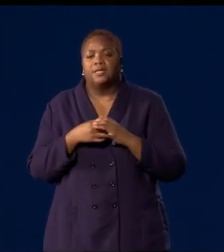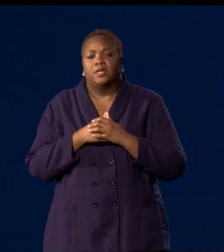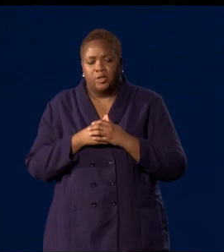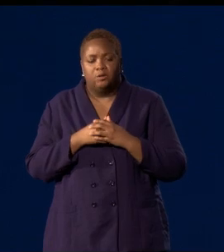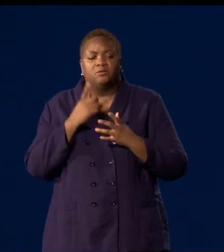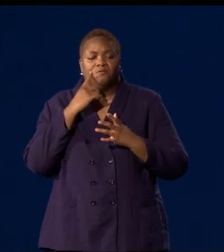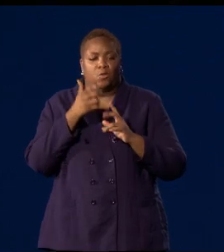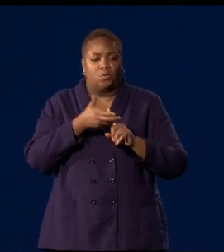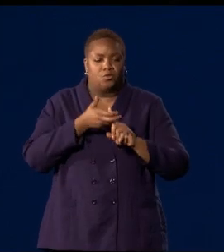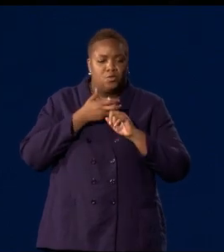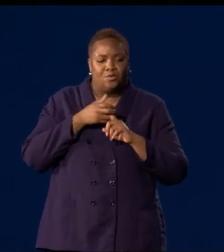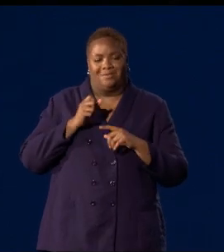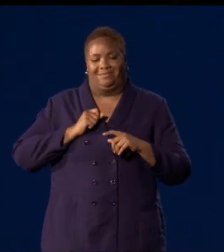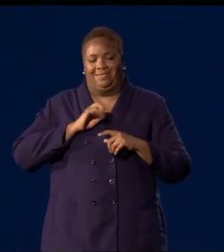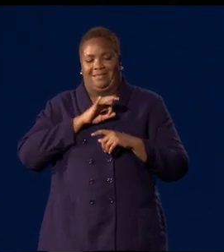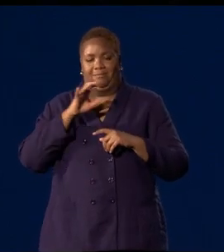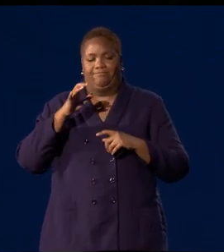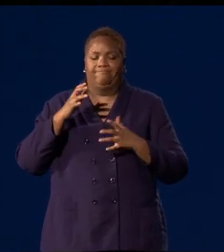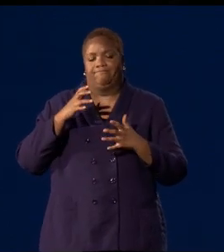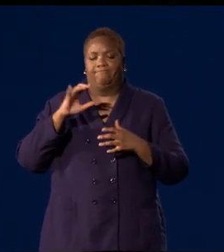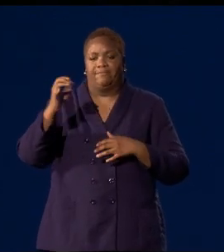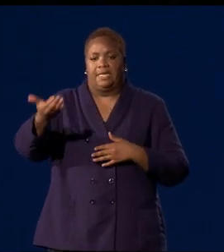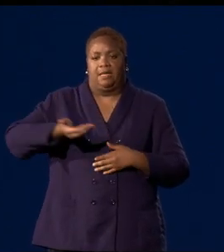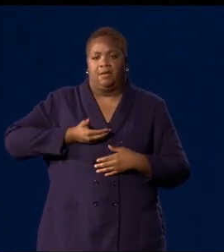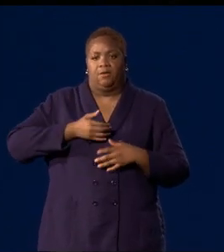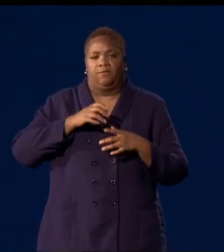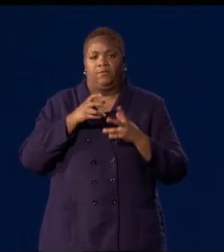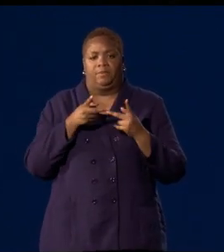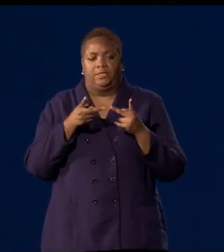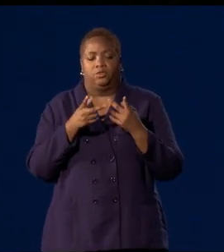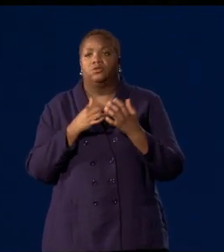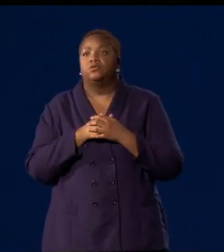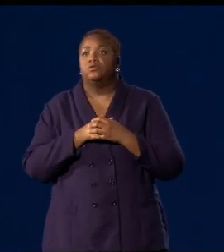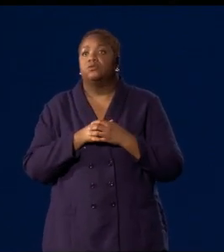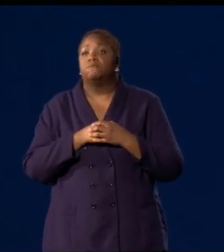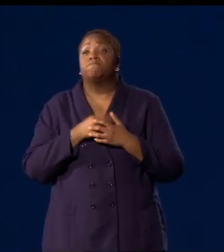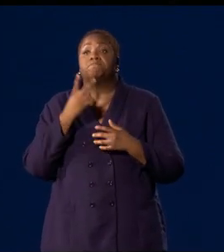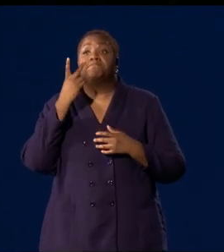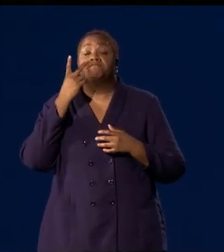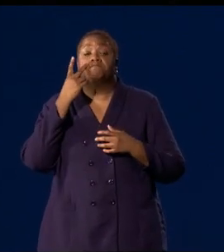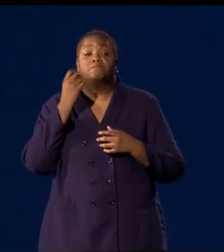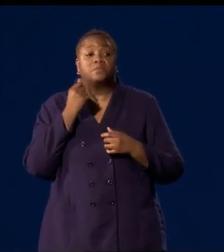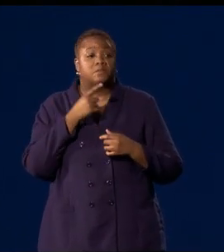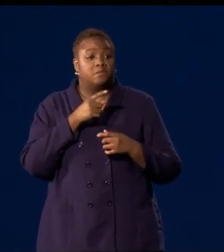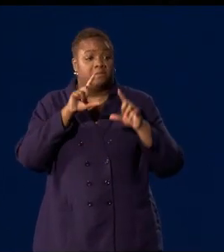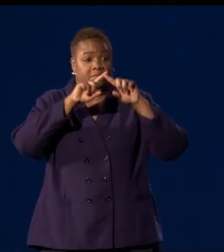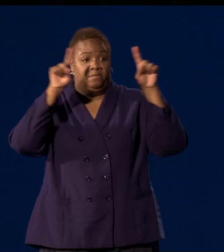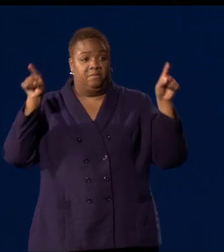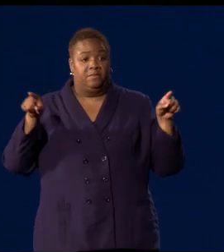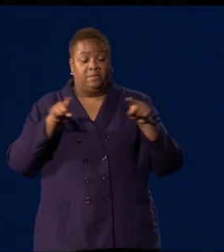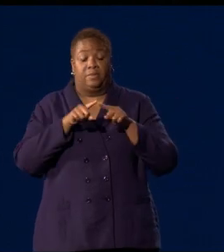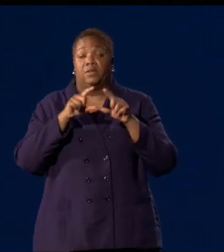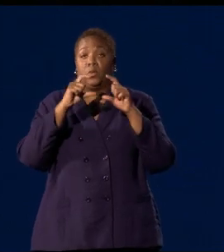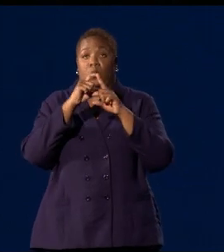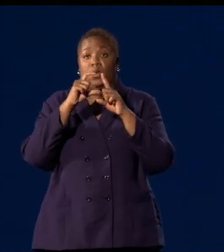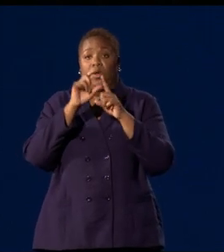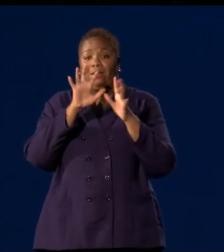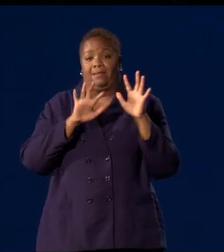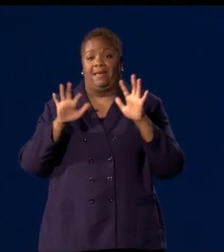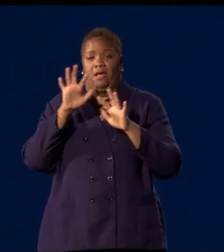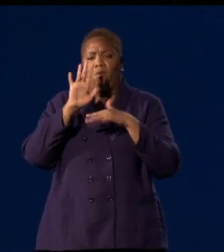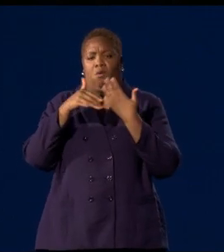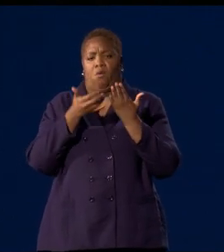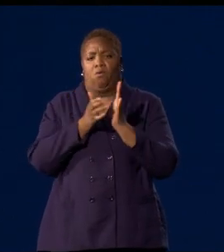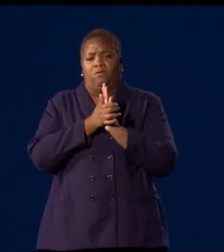and staffing occupations. What you see here in this work cloud is a big collection of all the skills we have that are named